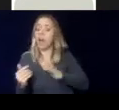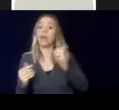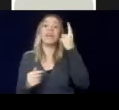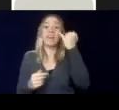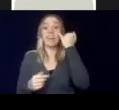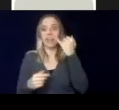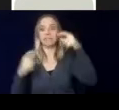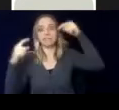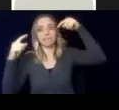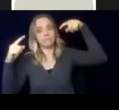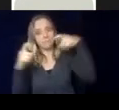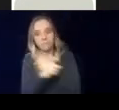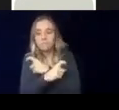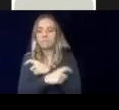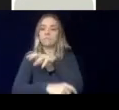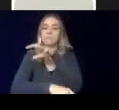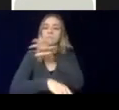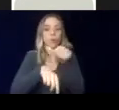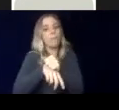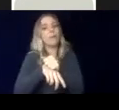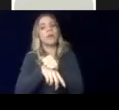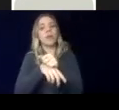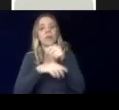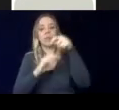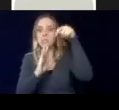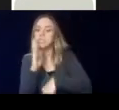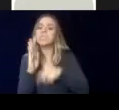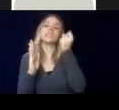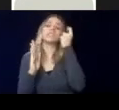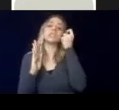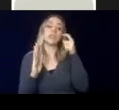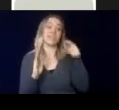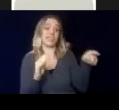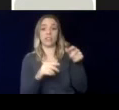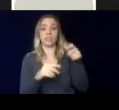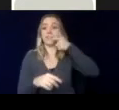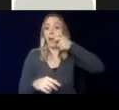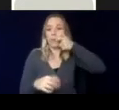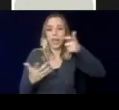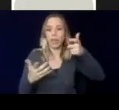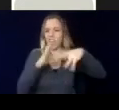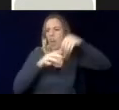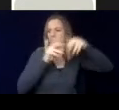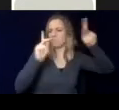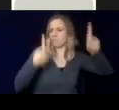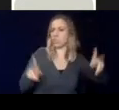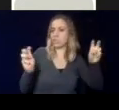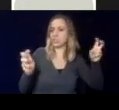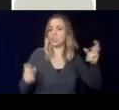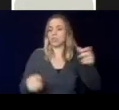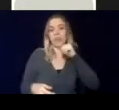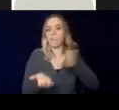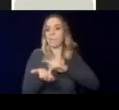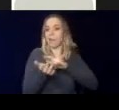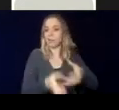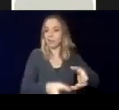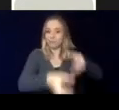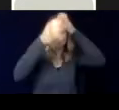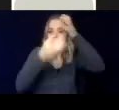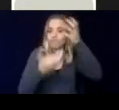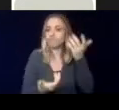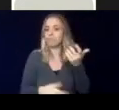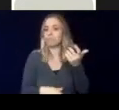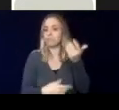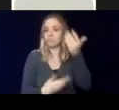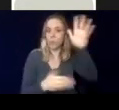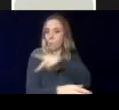that these are outside operators. These are not medically qualified people, and so you have to be on the lookout